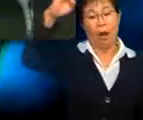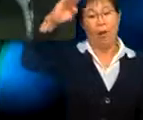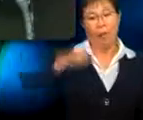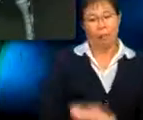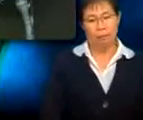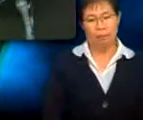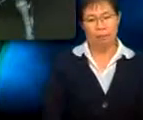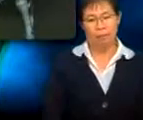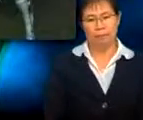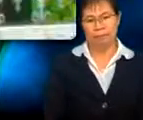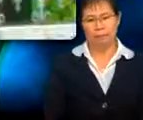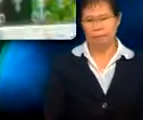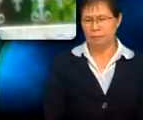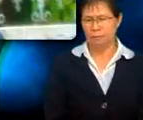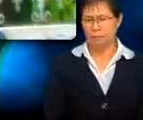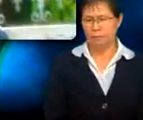Hello!